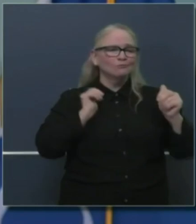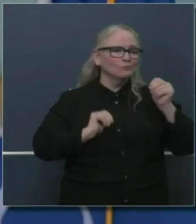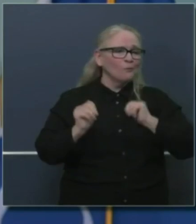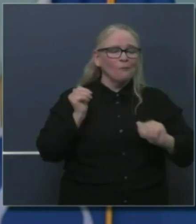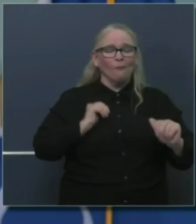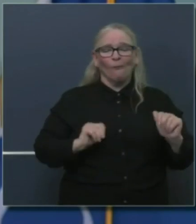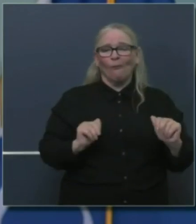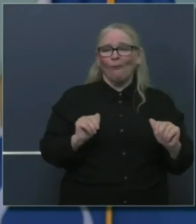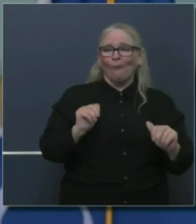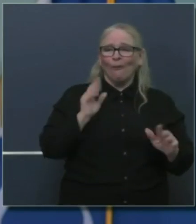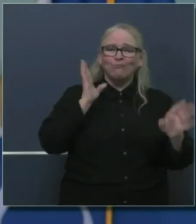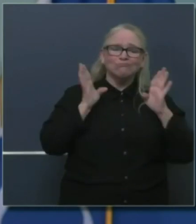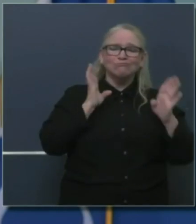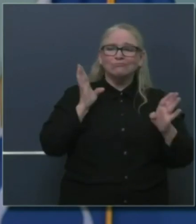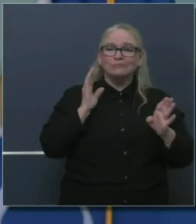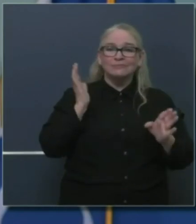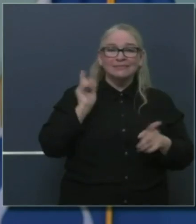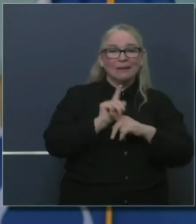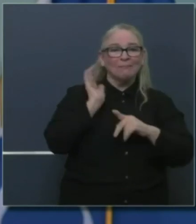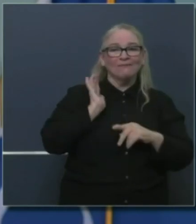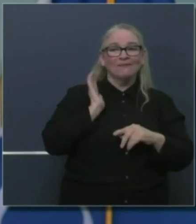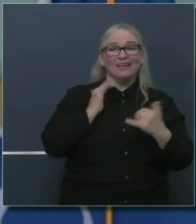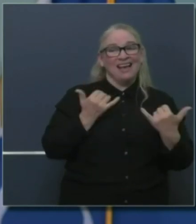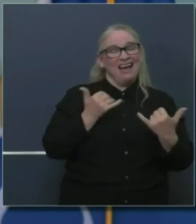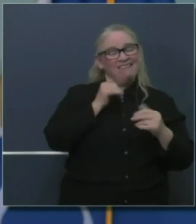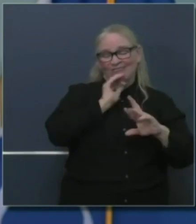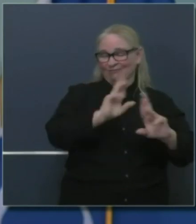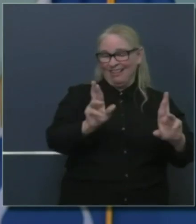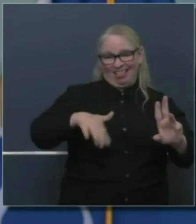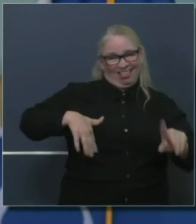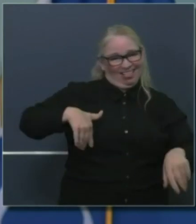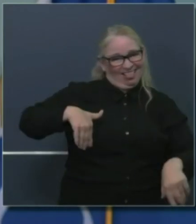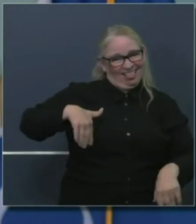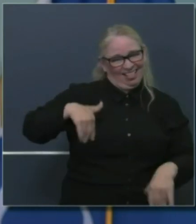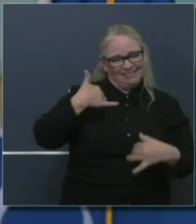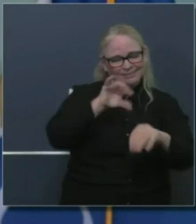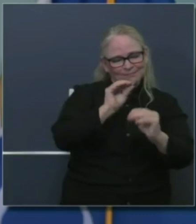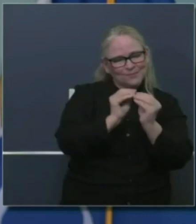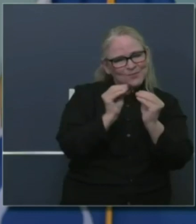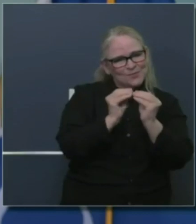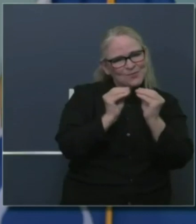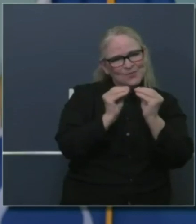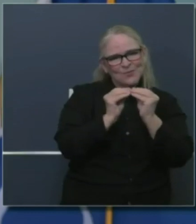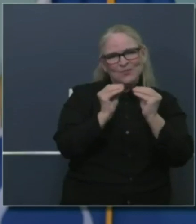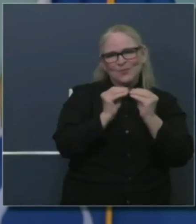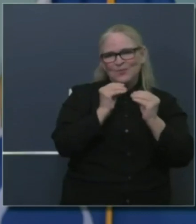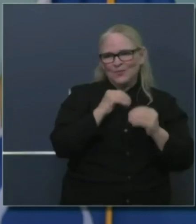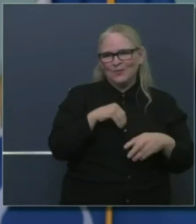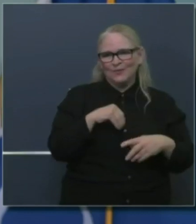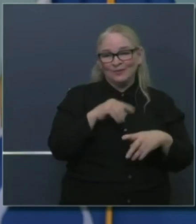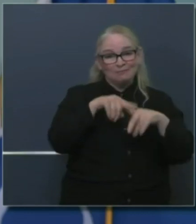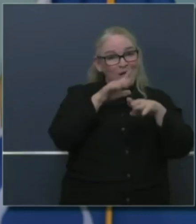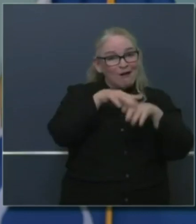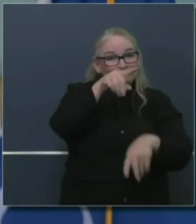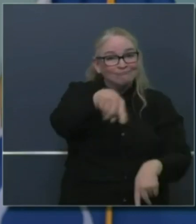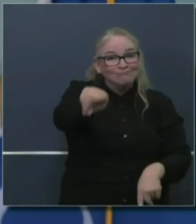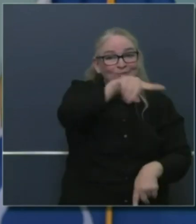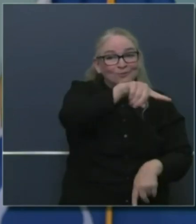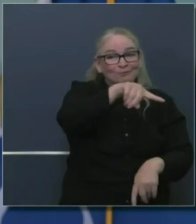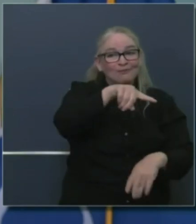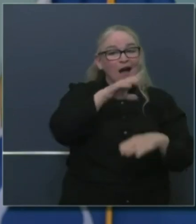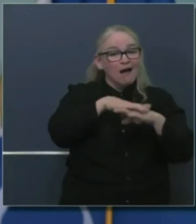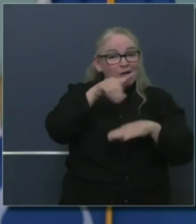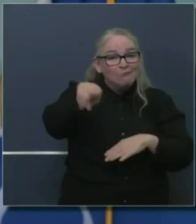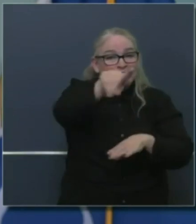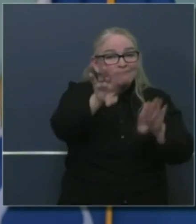But we've got a lot of work to do before we get there, and that work will be decided by you, our individual behaviors, and how that